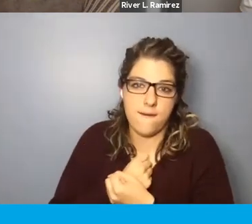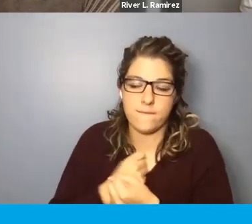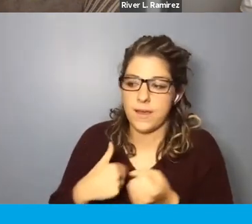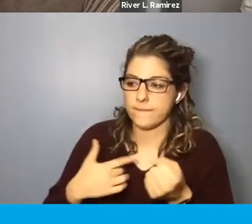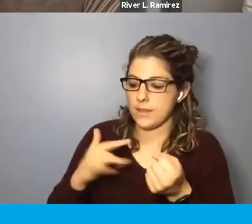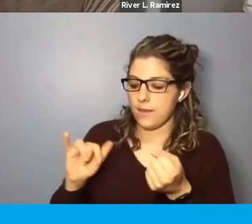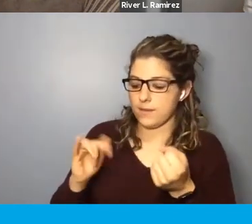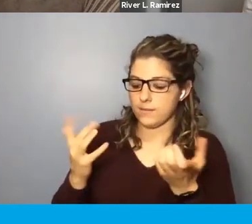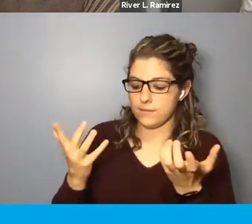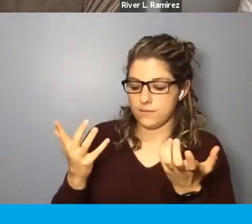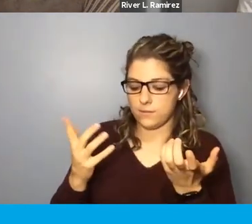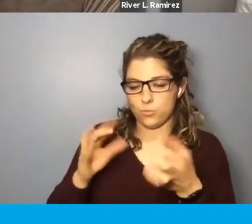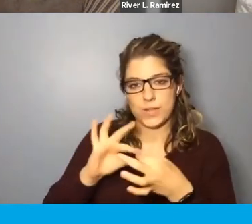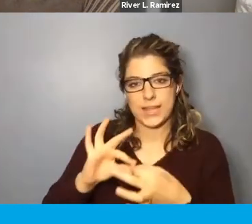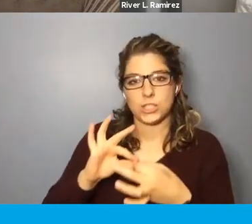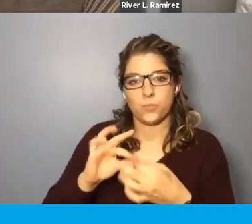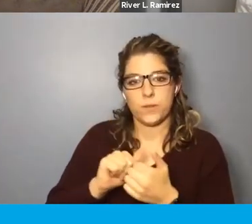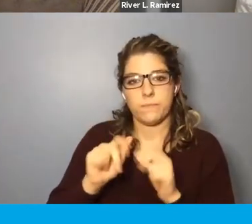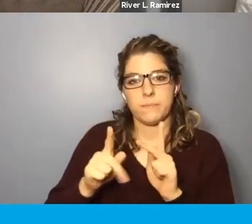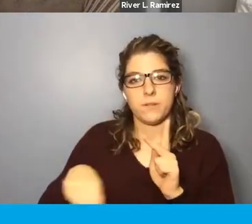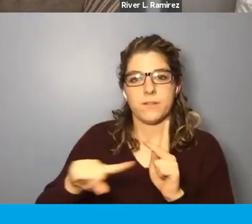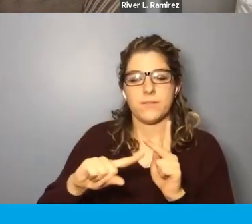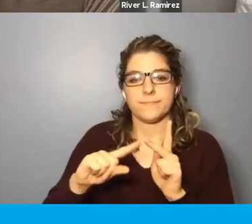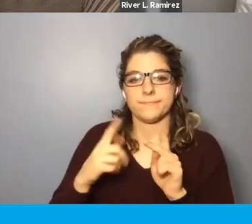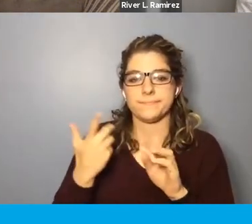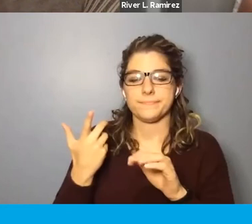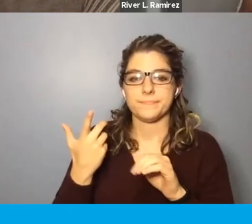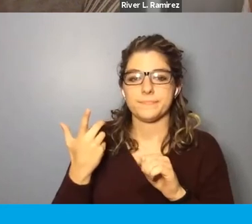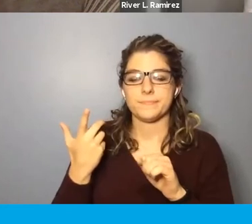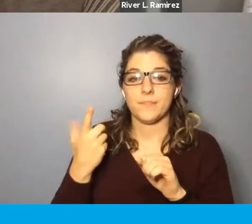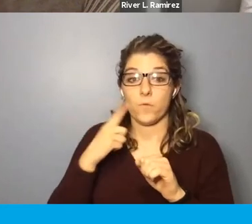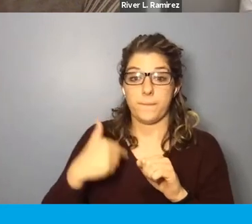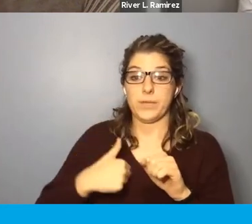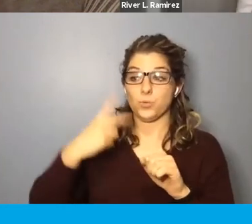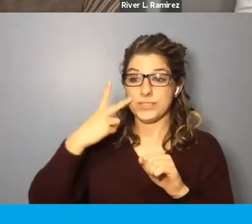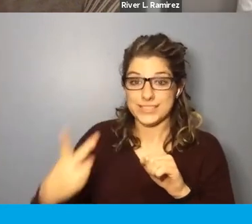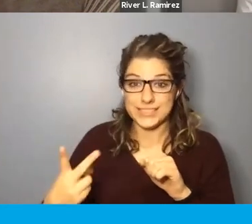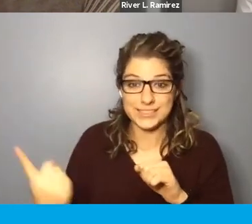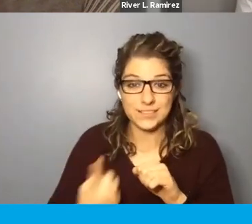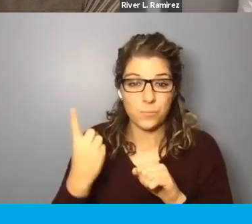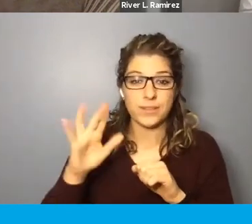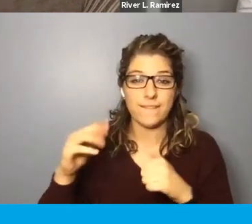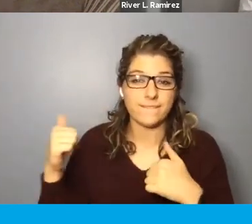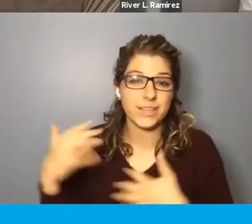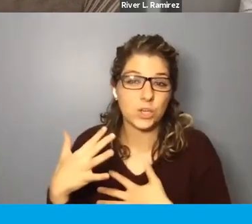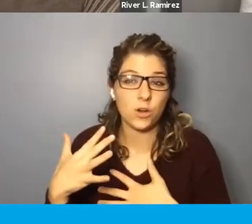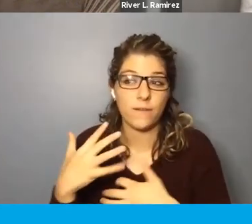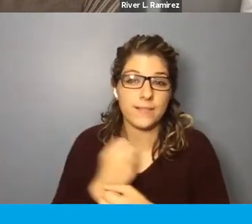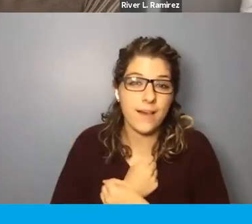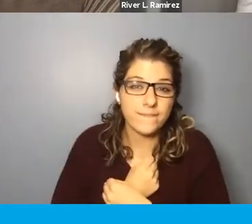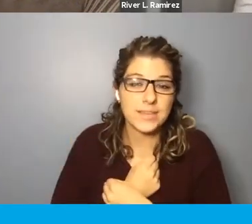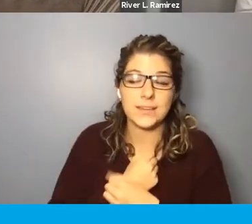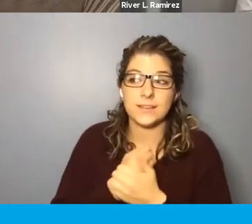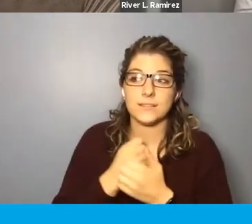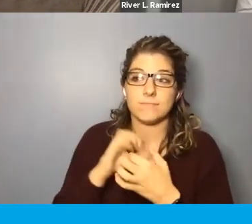like in relationships with people I've been in, for me to see someone's fear of loving